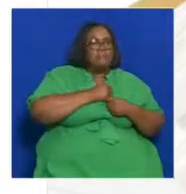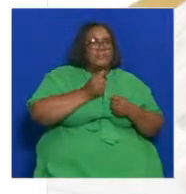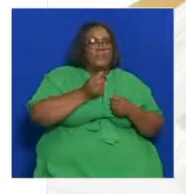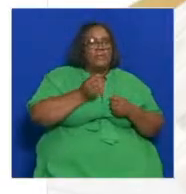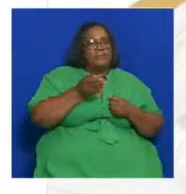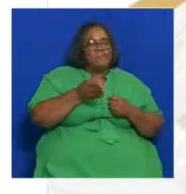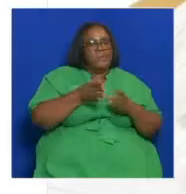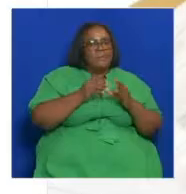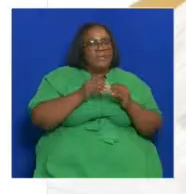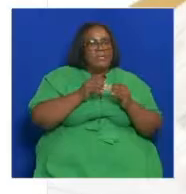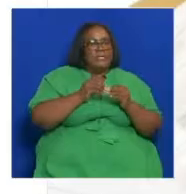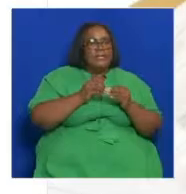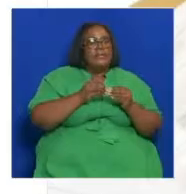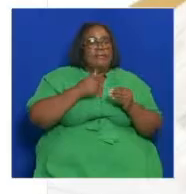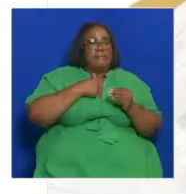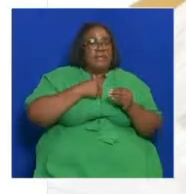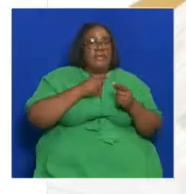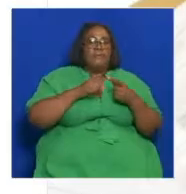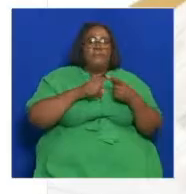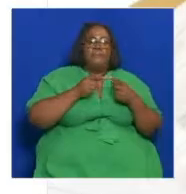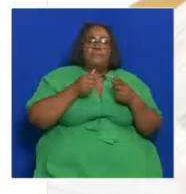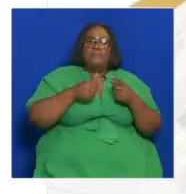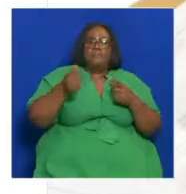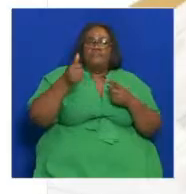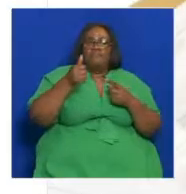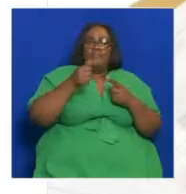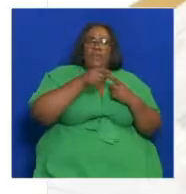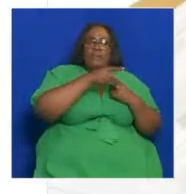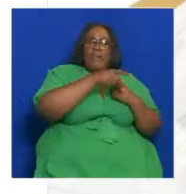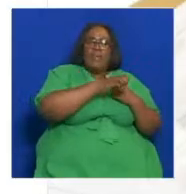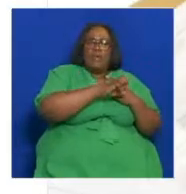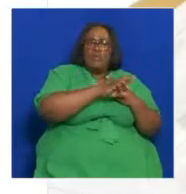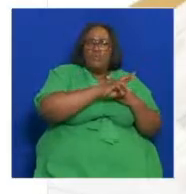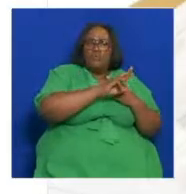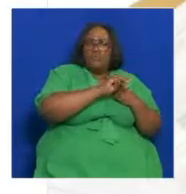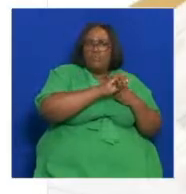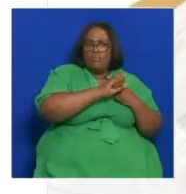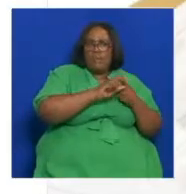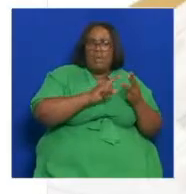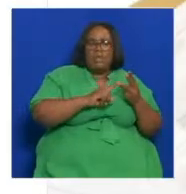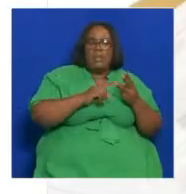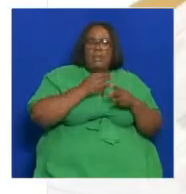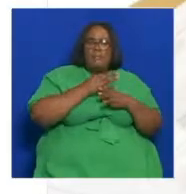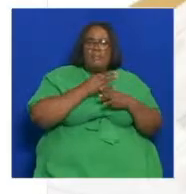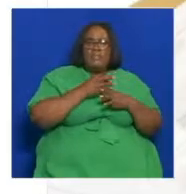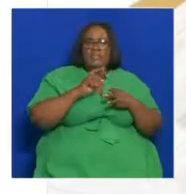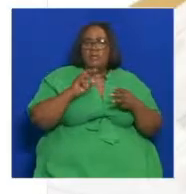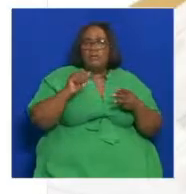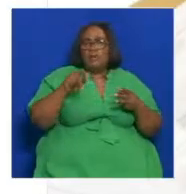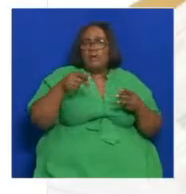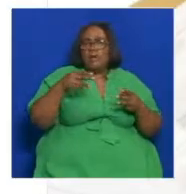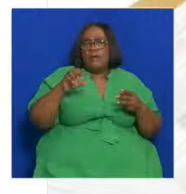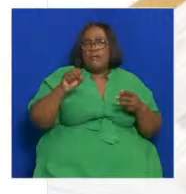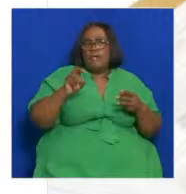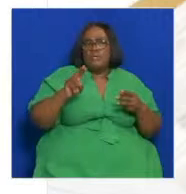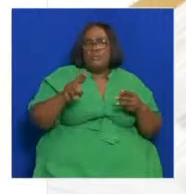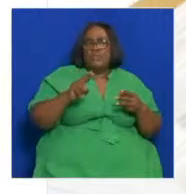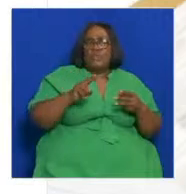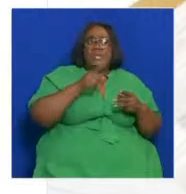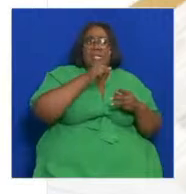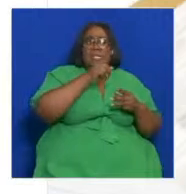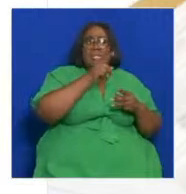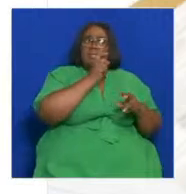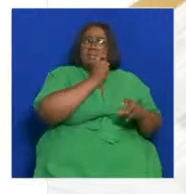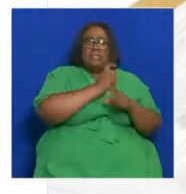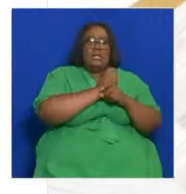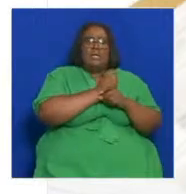Perumal, Mr. Rapesu, and Mr. Rapesu. Mr. Rapesu denied that he had